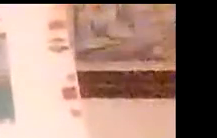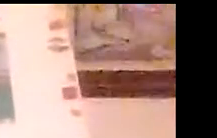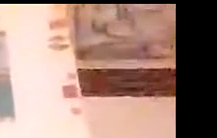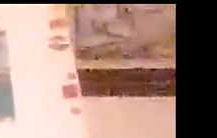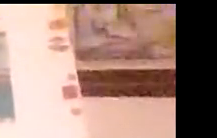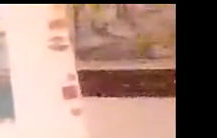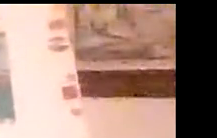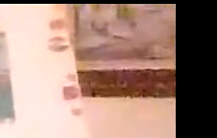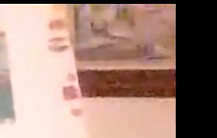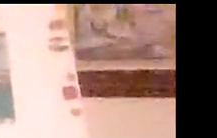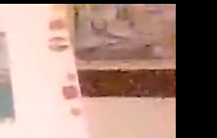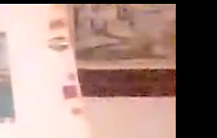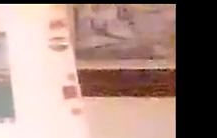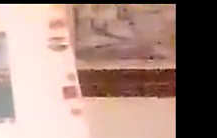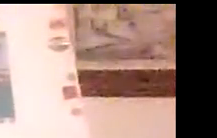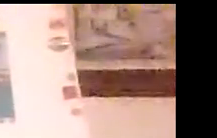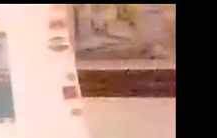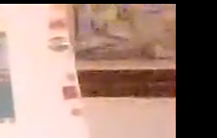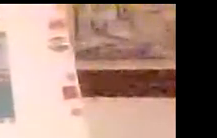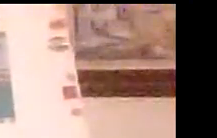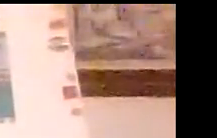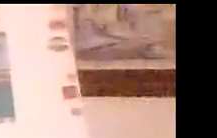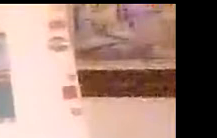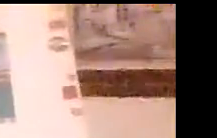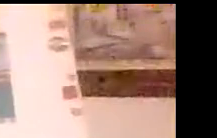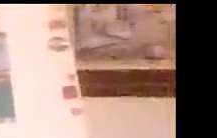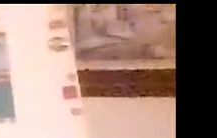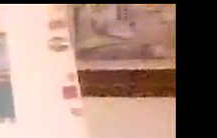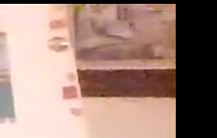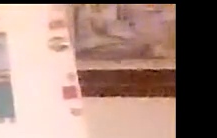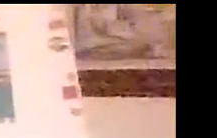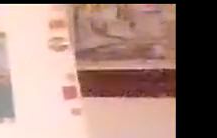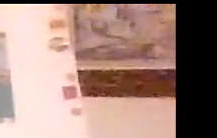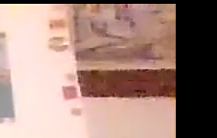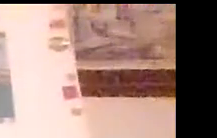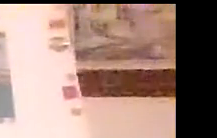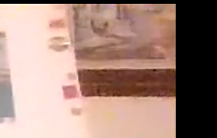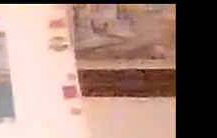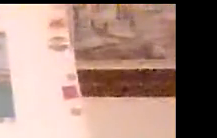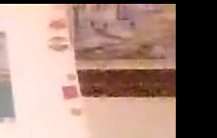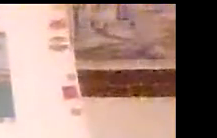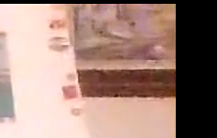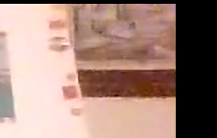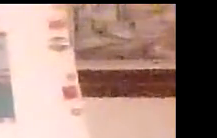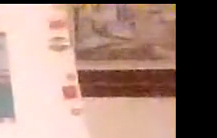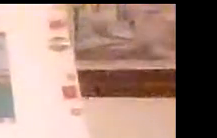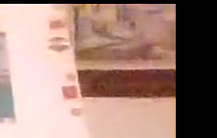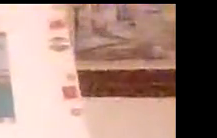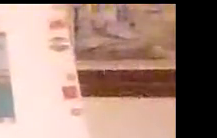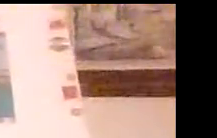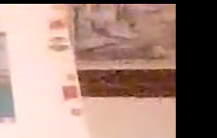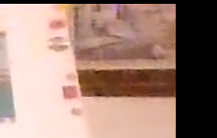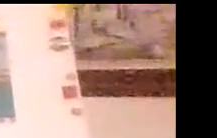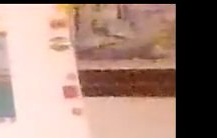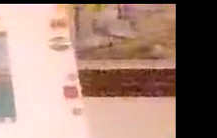Hi, all, I'm Mr. Mendoza, second grade teacher at Web Du Bois Charter Academy with Agape Schools. I hope that you enjoyed my next reading of a folk